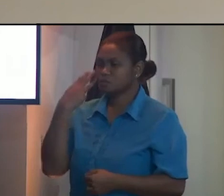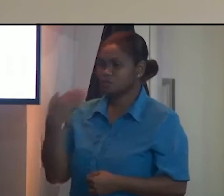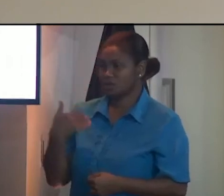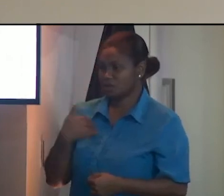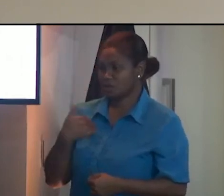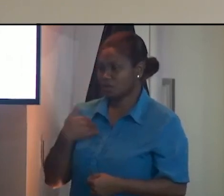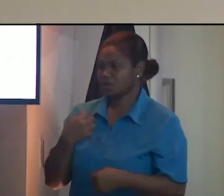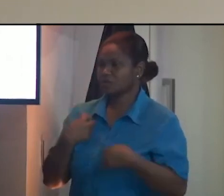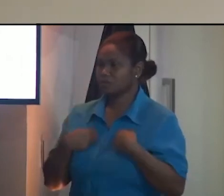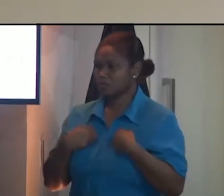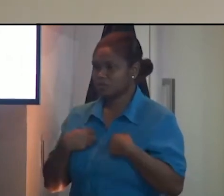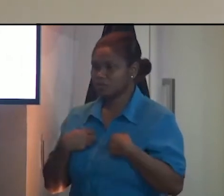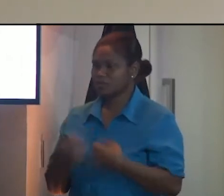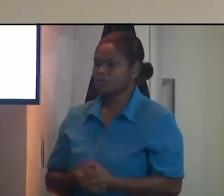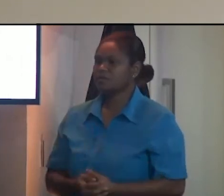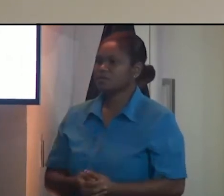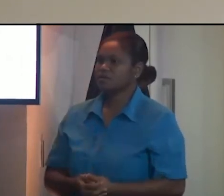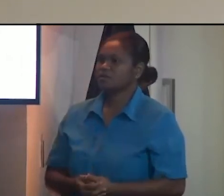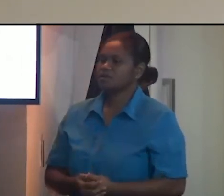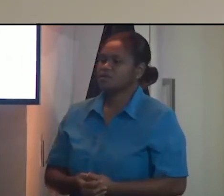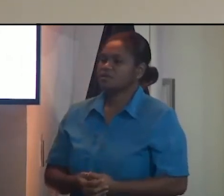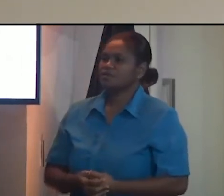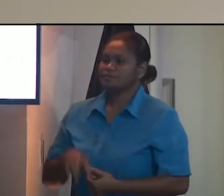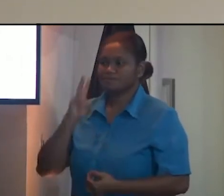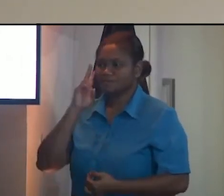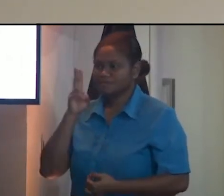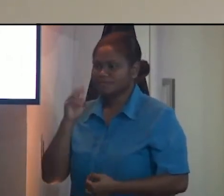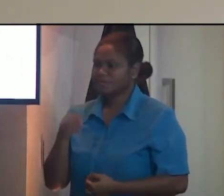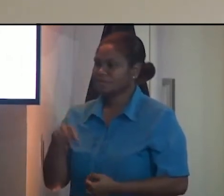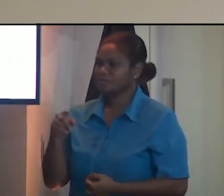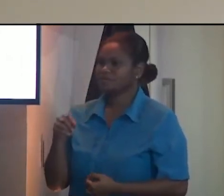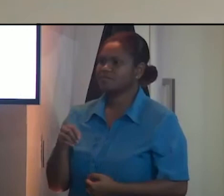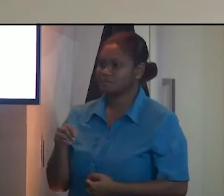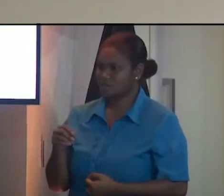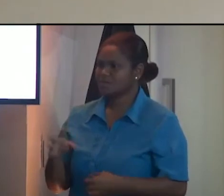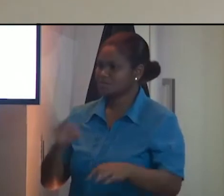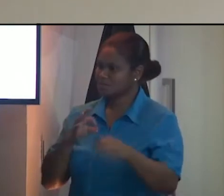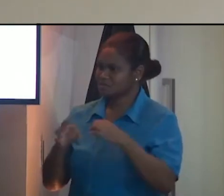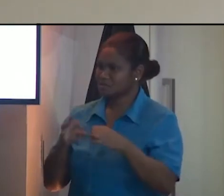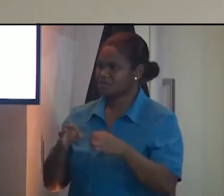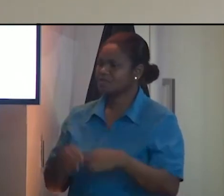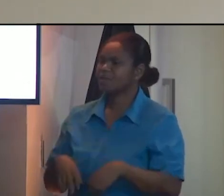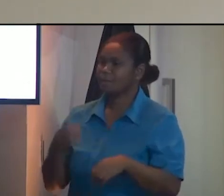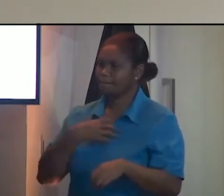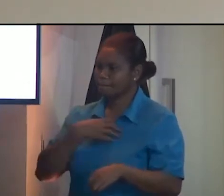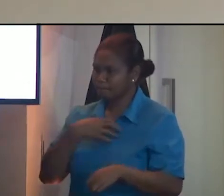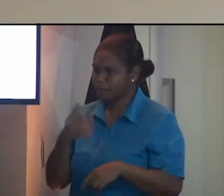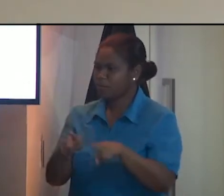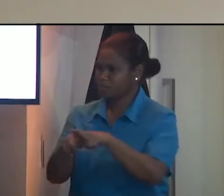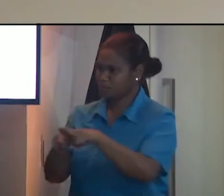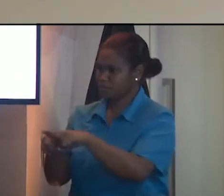They bring something different. And so the decisions are made more informed and more meaningful, so that services or so that